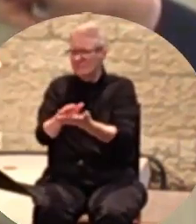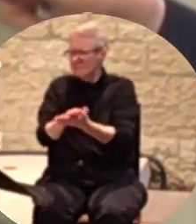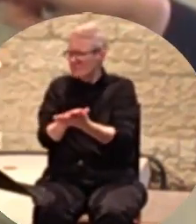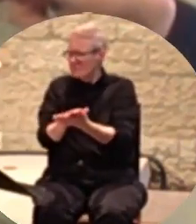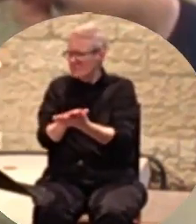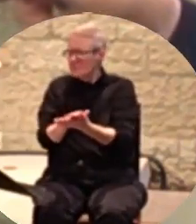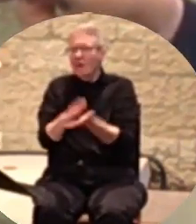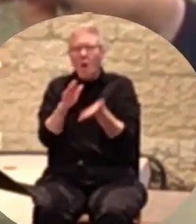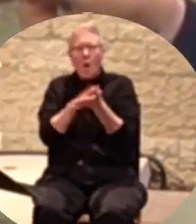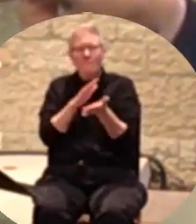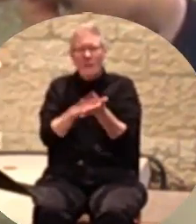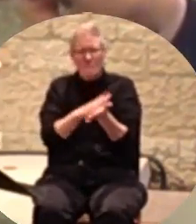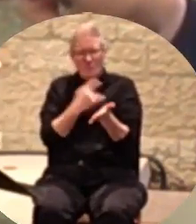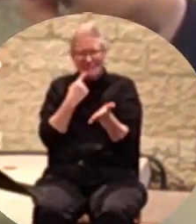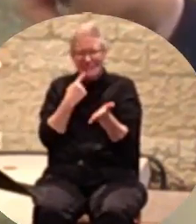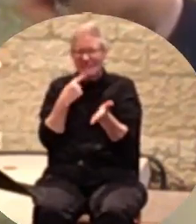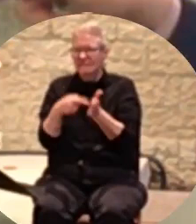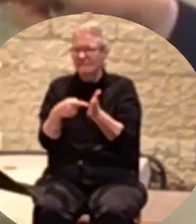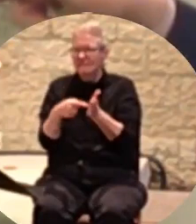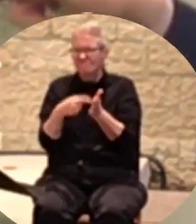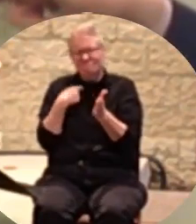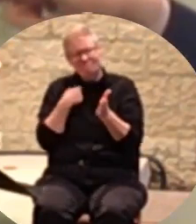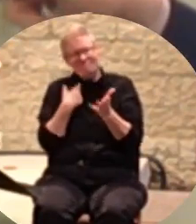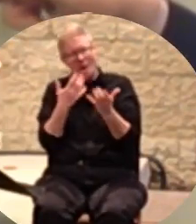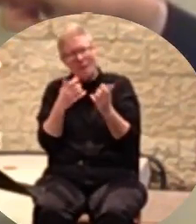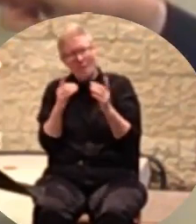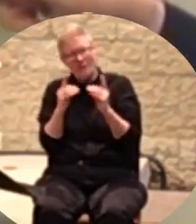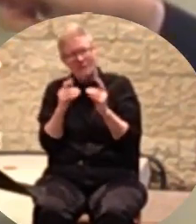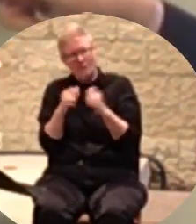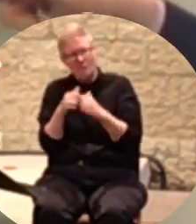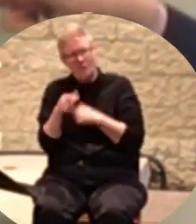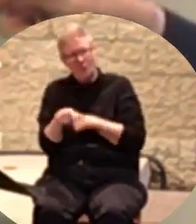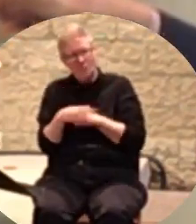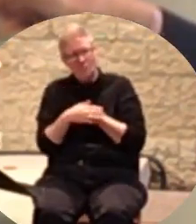you. And she looks back, and her husband,